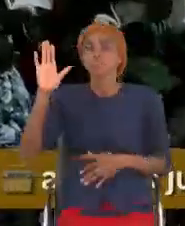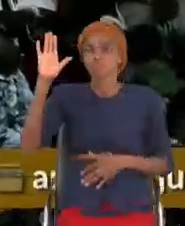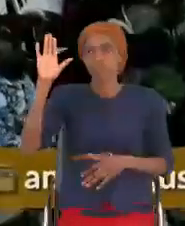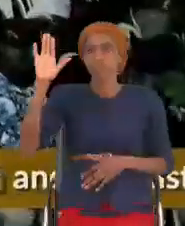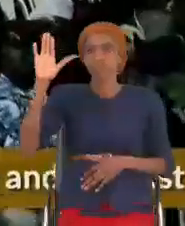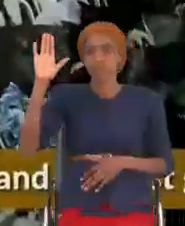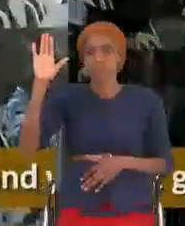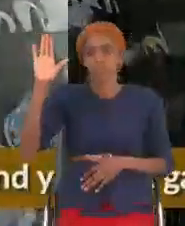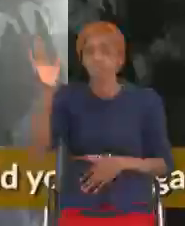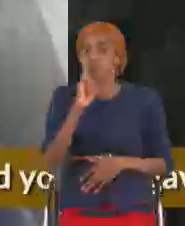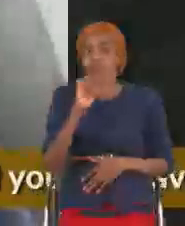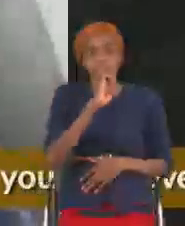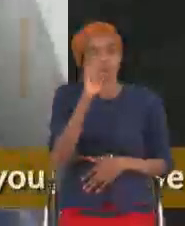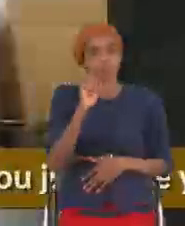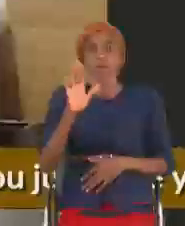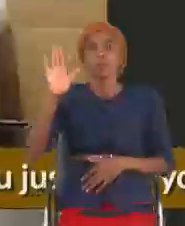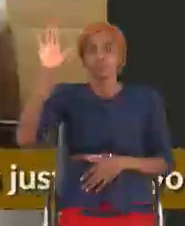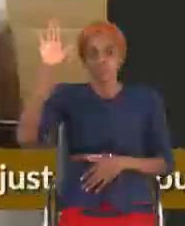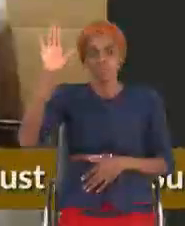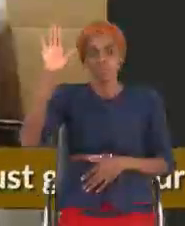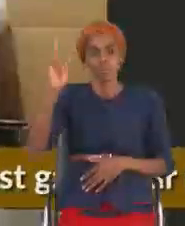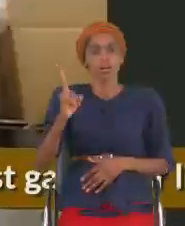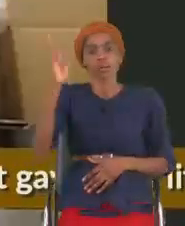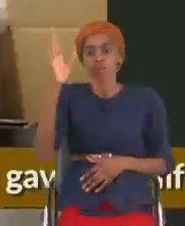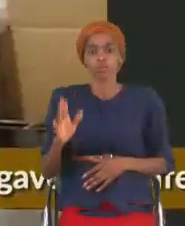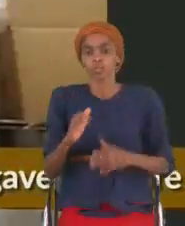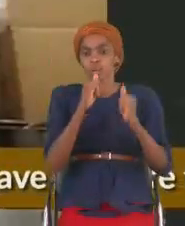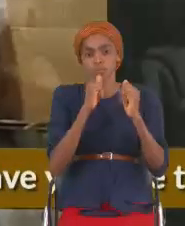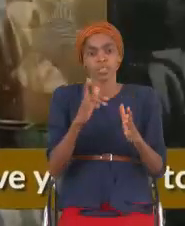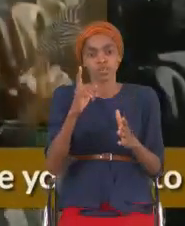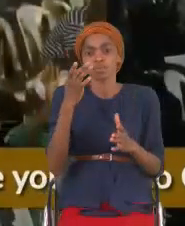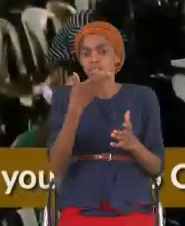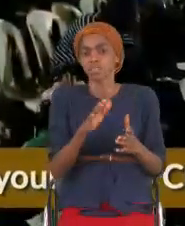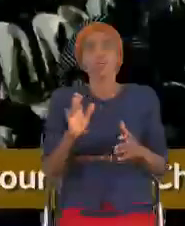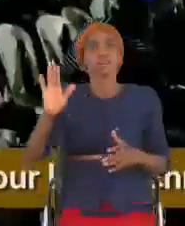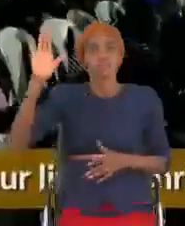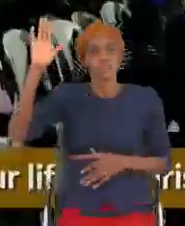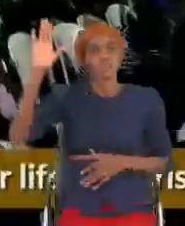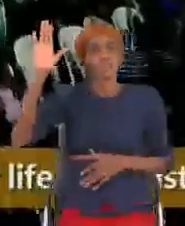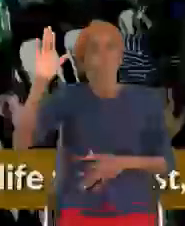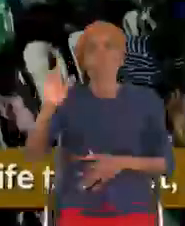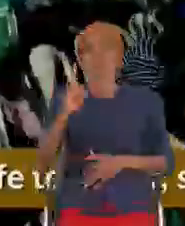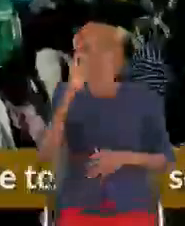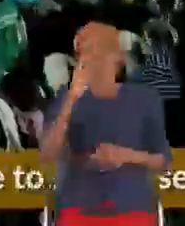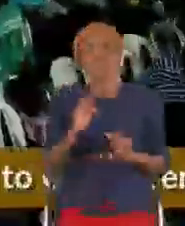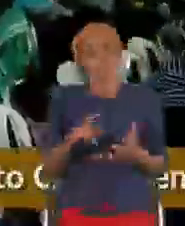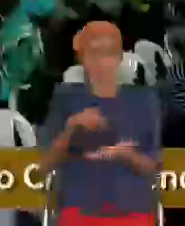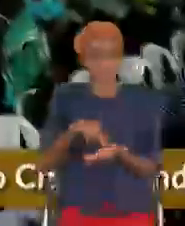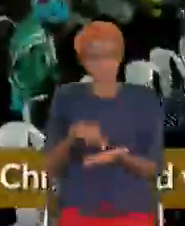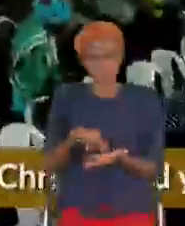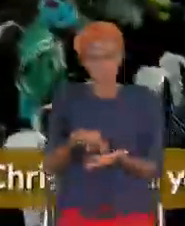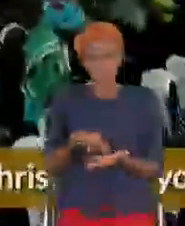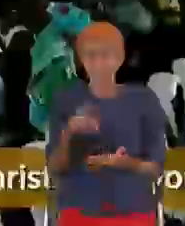bless you there. God bless you there. Wonderful. If you're raising up your hand, you will stand up. Over the